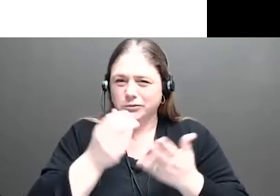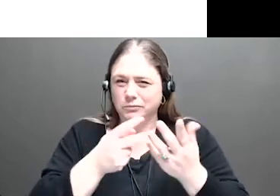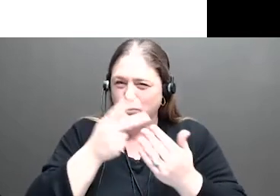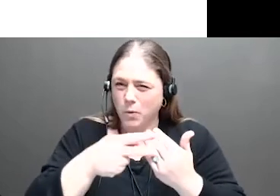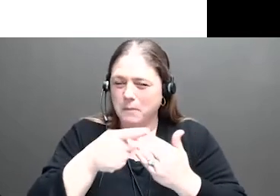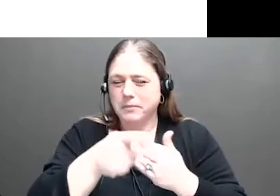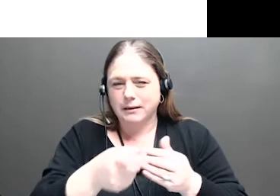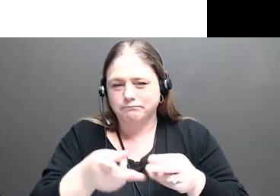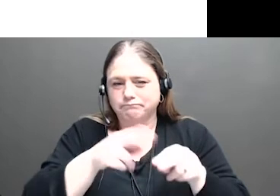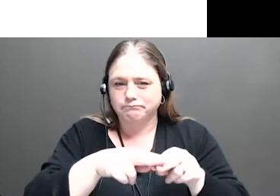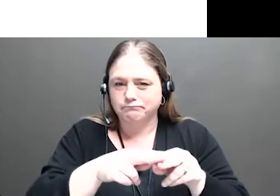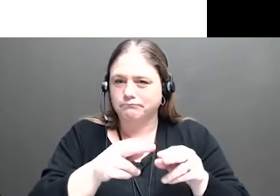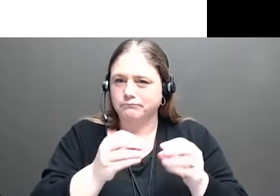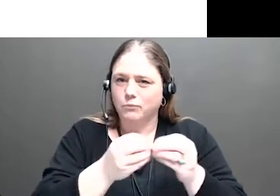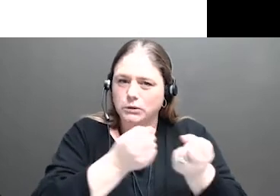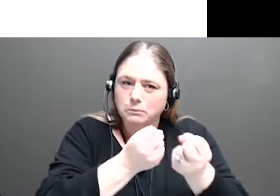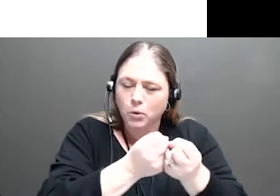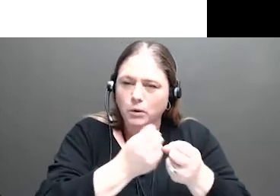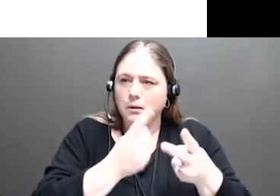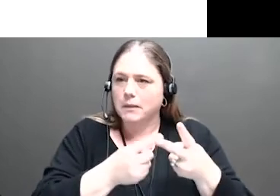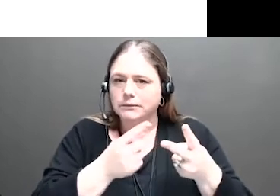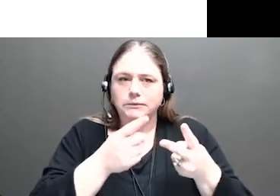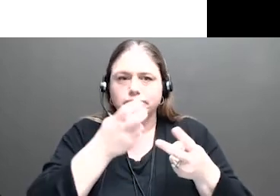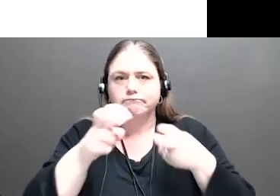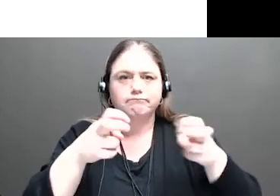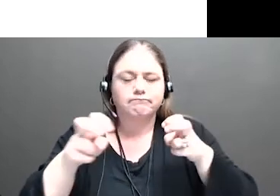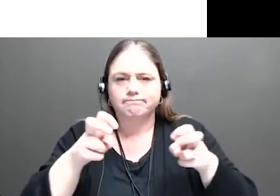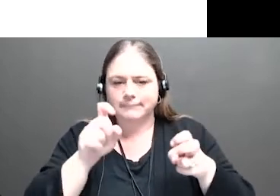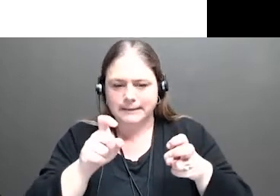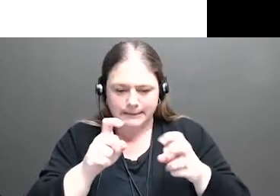and added layers of intervention in their transition to the workforce.